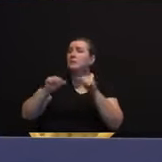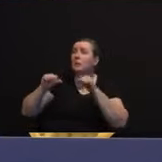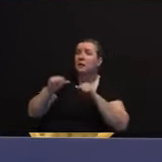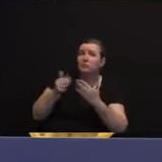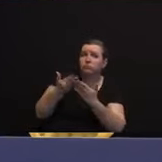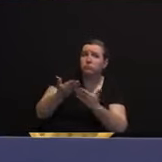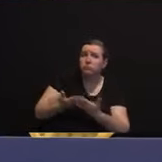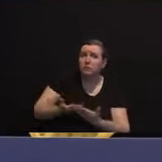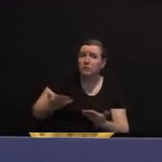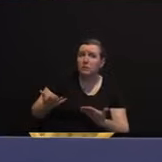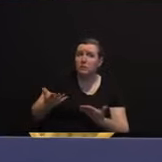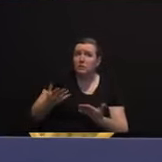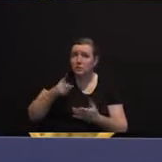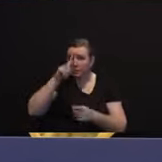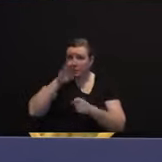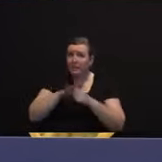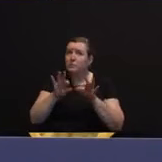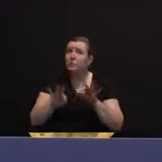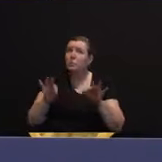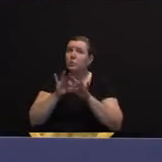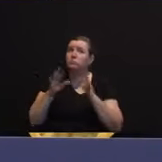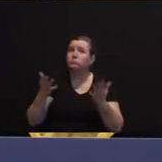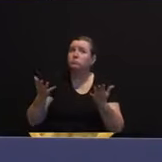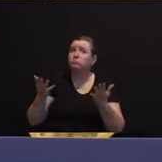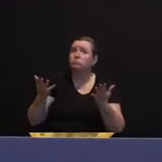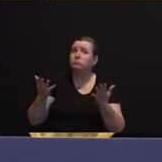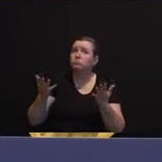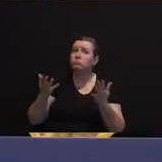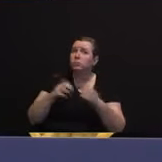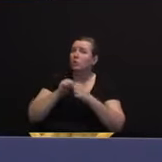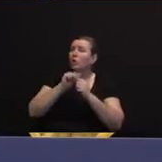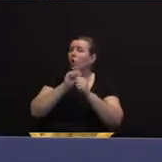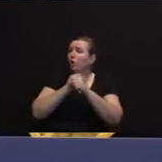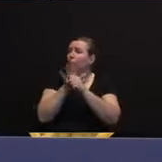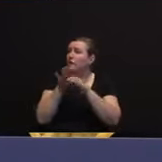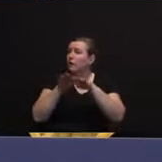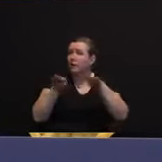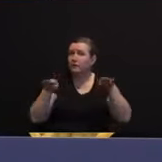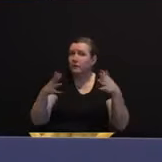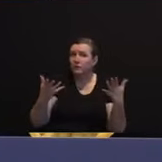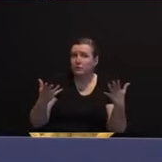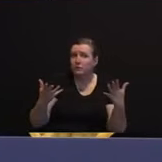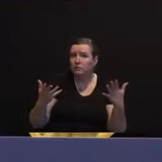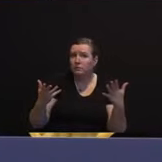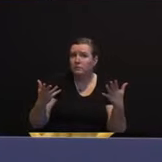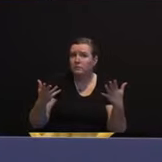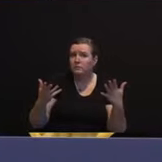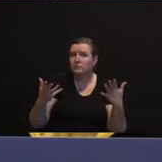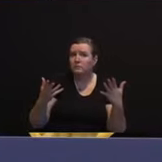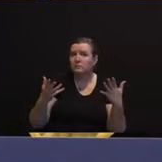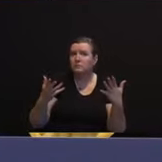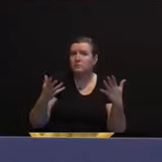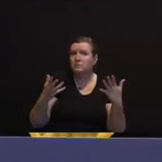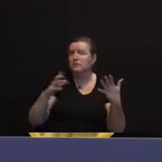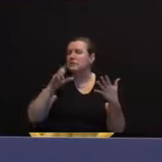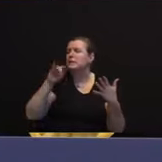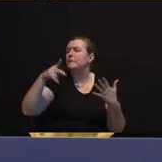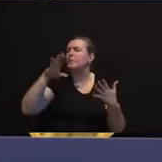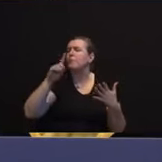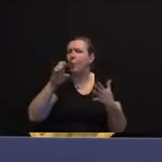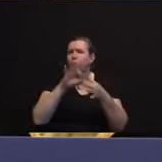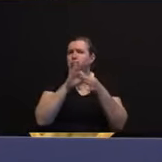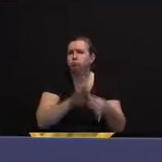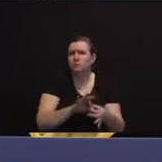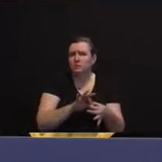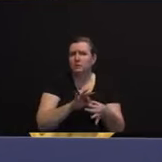data available, but the DOH is still suppressing the data for 70% of New Jersey's zip codes, and the data available on the dashboard